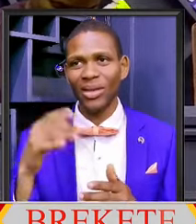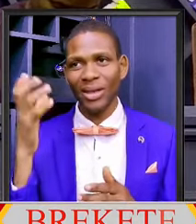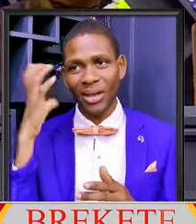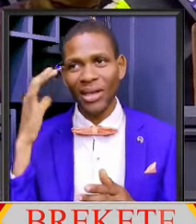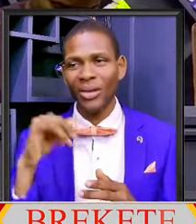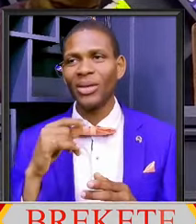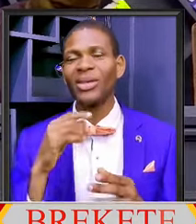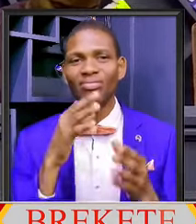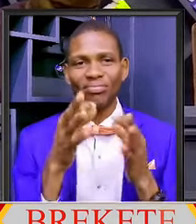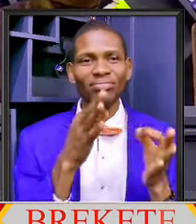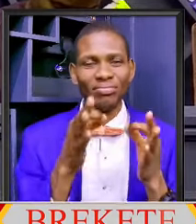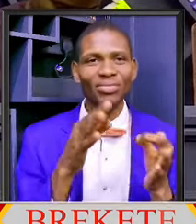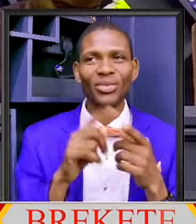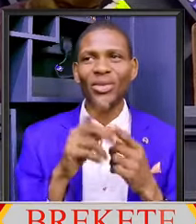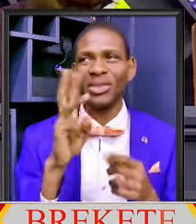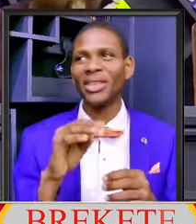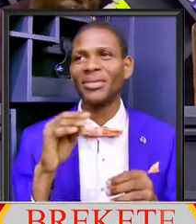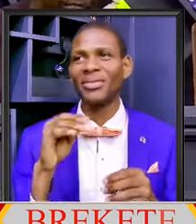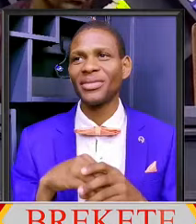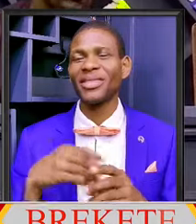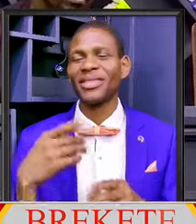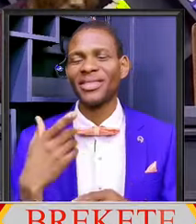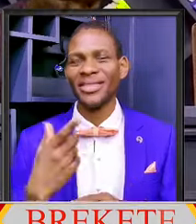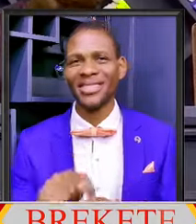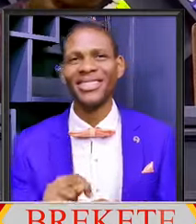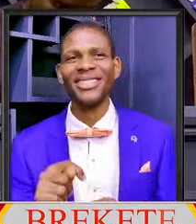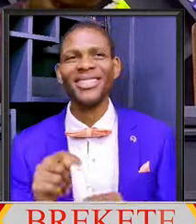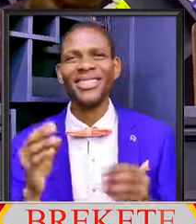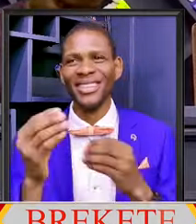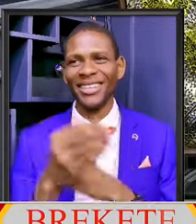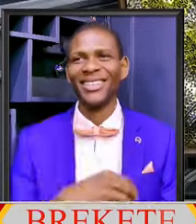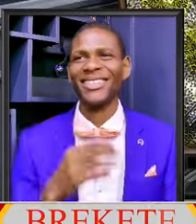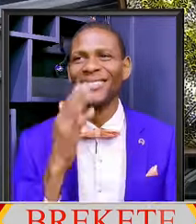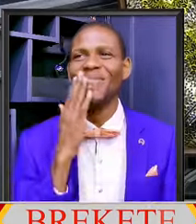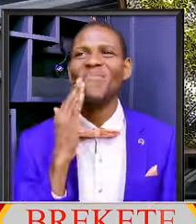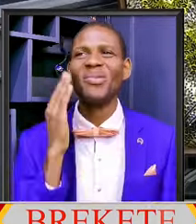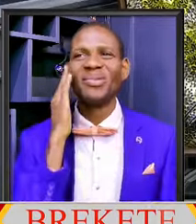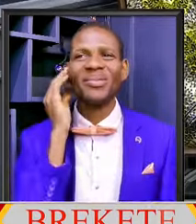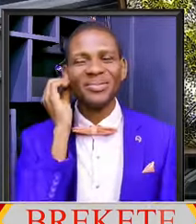I will relate it in the office. Rebroadcast, let's appreciate.